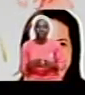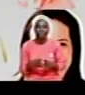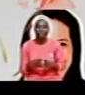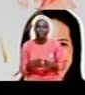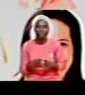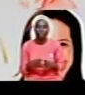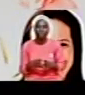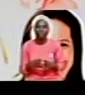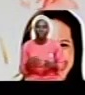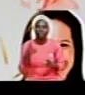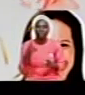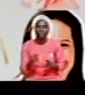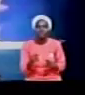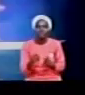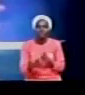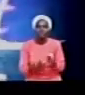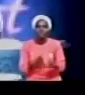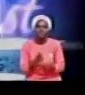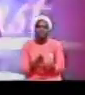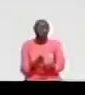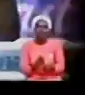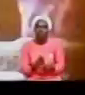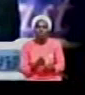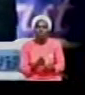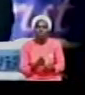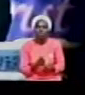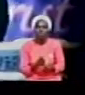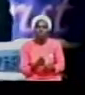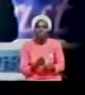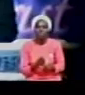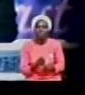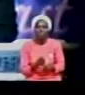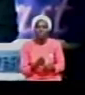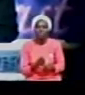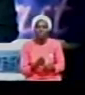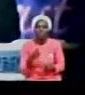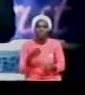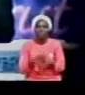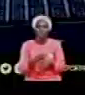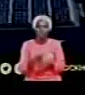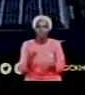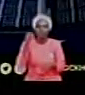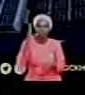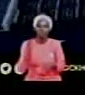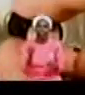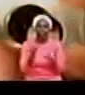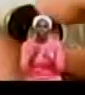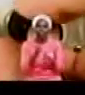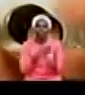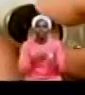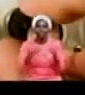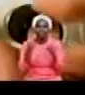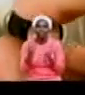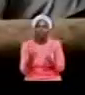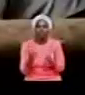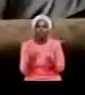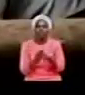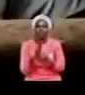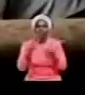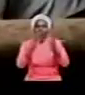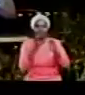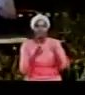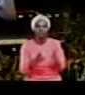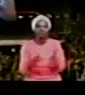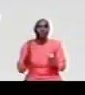global audience gathers in one accord, connected to God's word and power through satellite, radio,